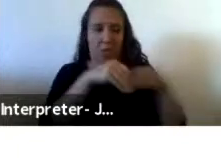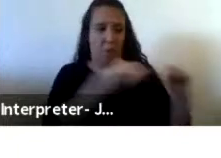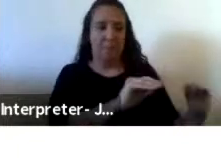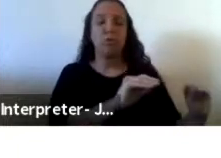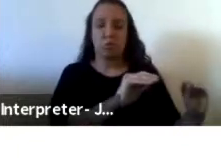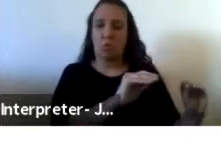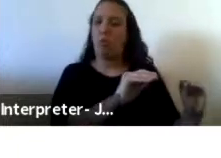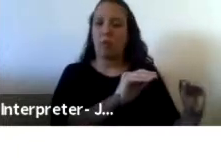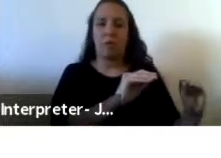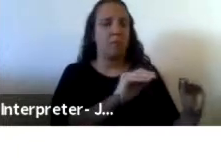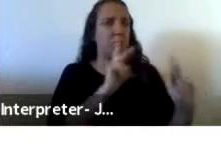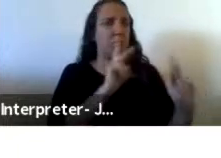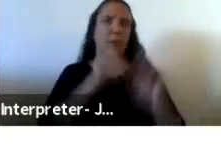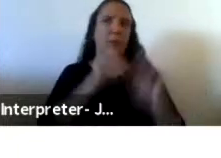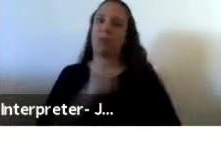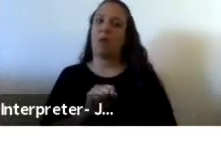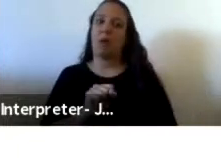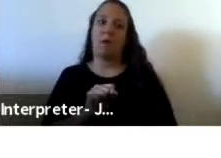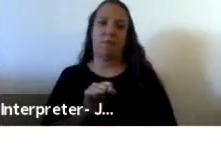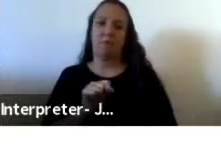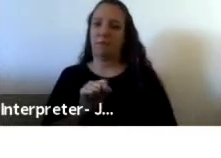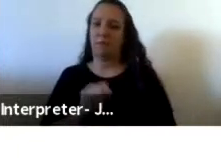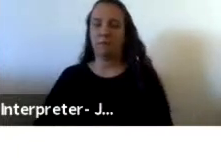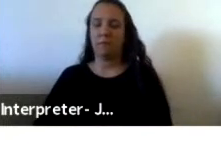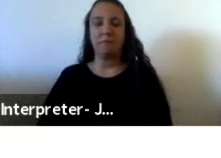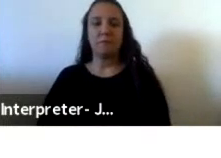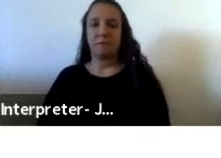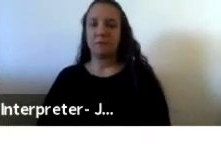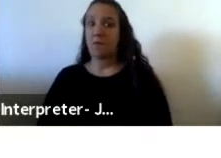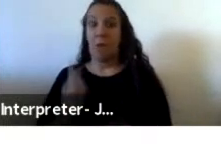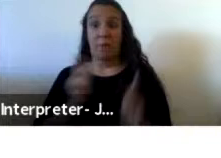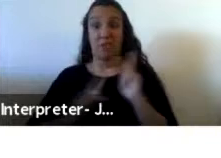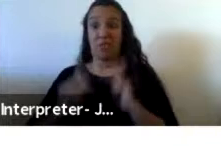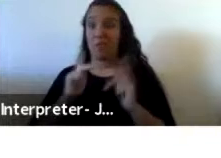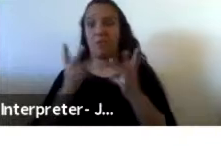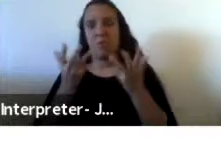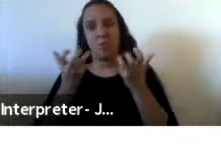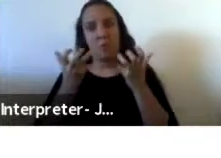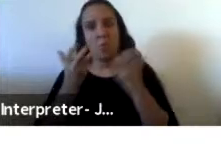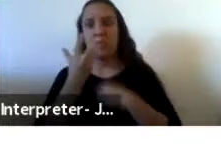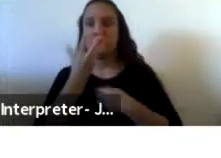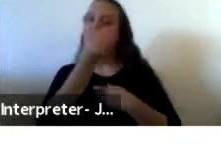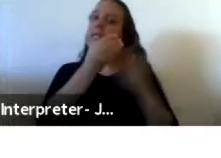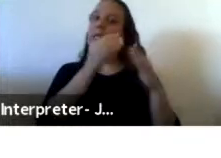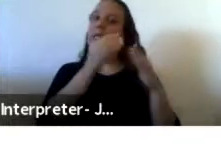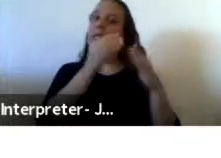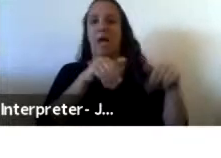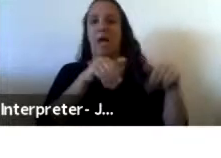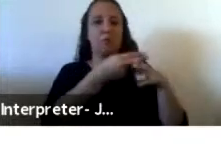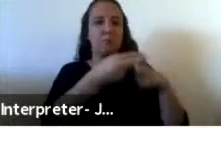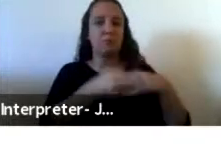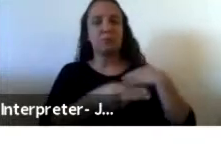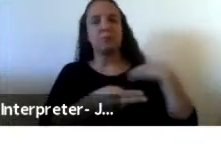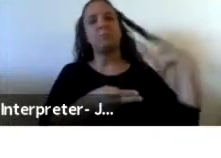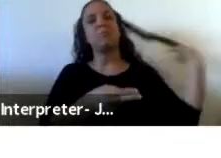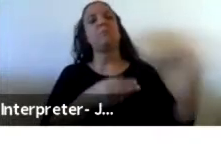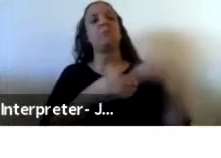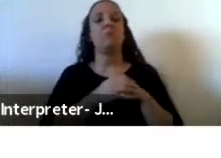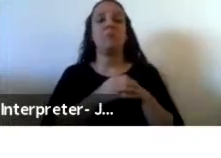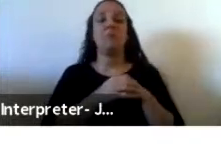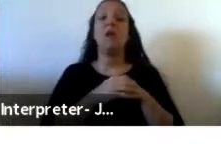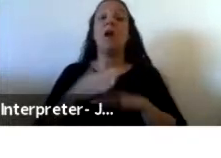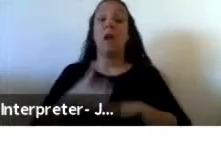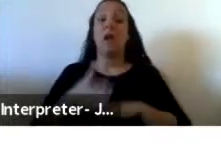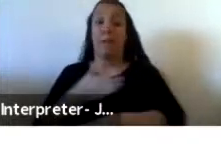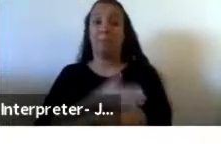what, love that opportunity. And once again, people that are dying to get out of their house, you know, the augmented in-store browsing to what I was talking